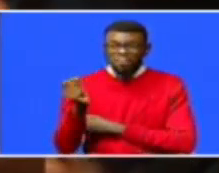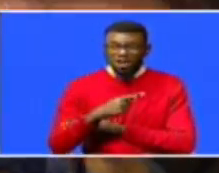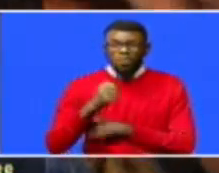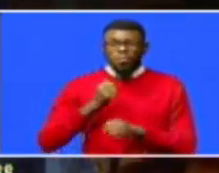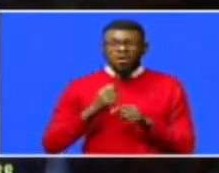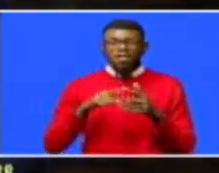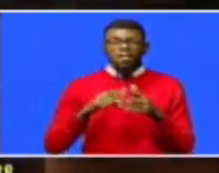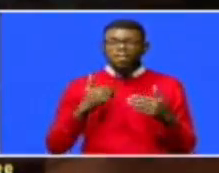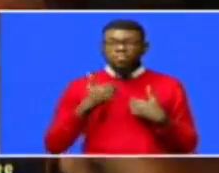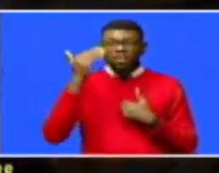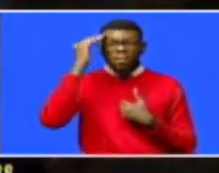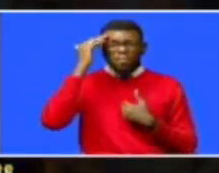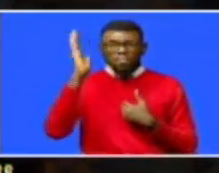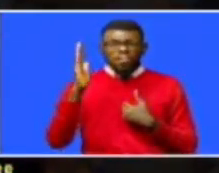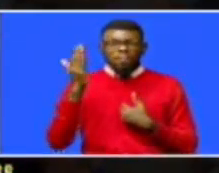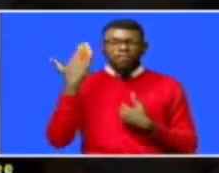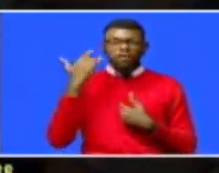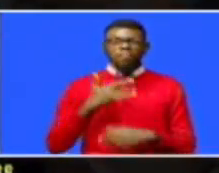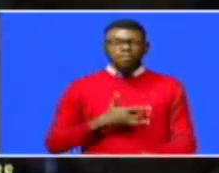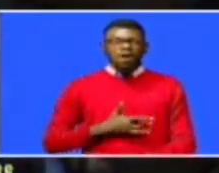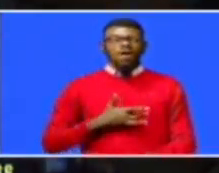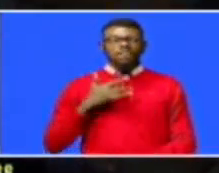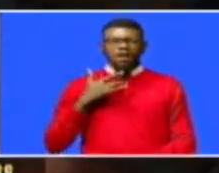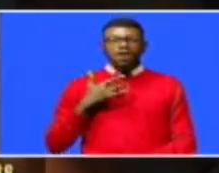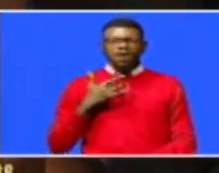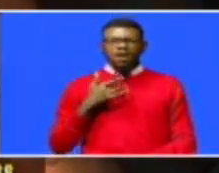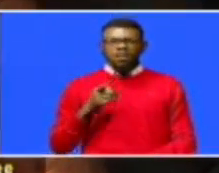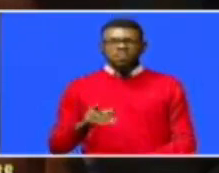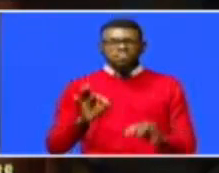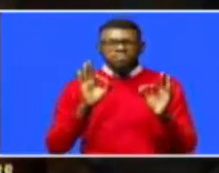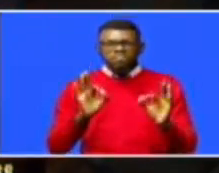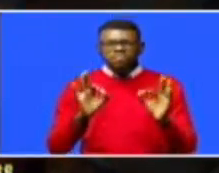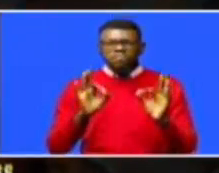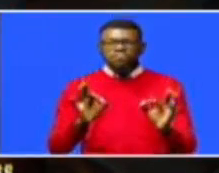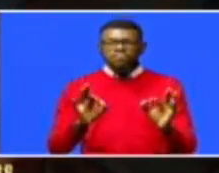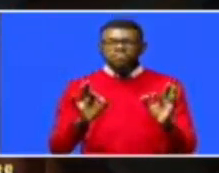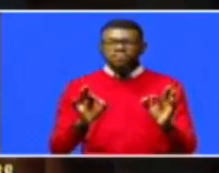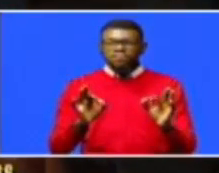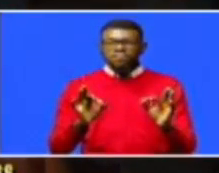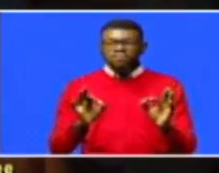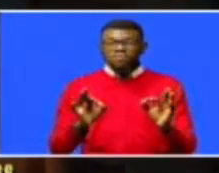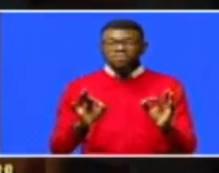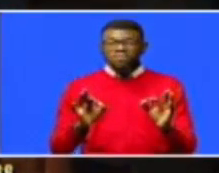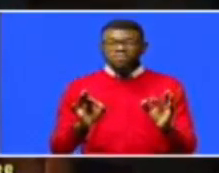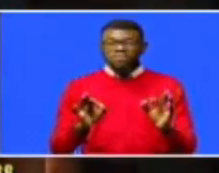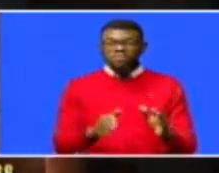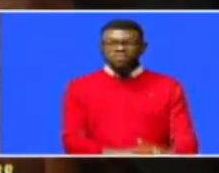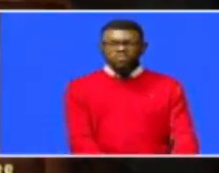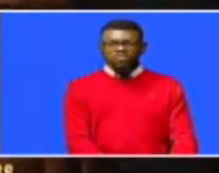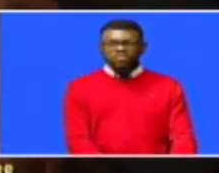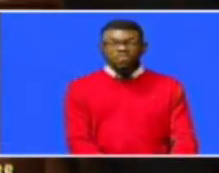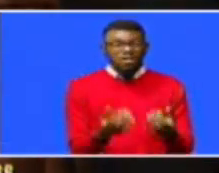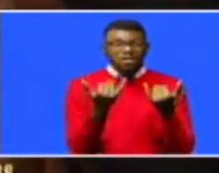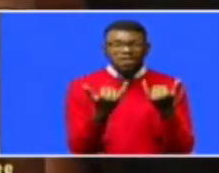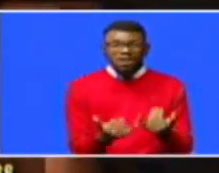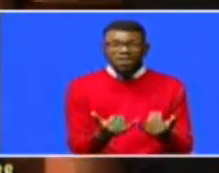Hapo hata sikujua iko hivi, nilikuwa nafikiri Kajili alikuwa anasema hapa raha mwenye iko hapo inashinda mwenye iko Uganda.